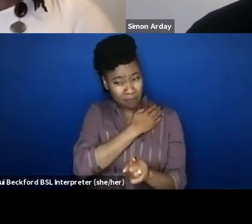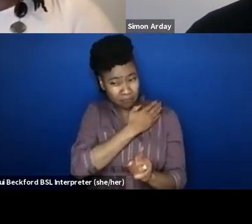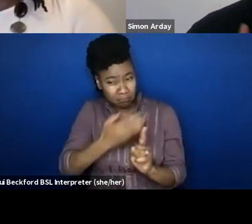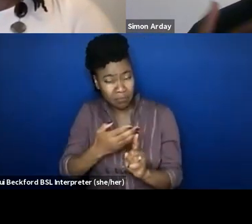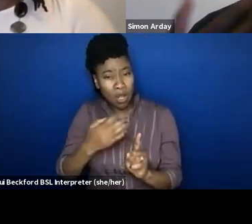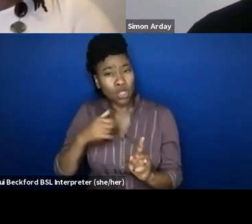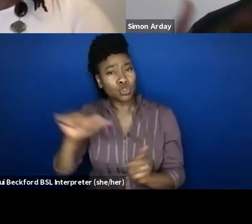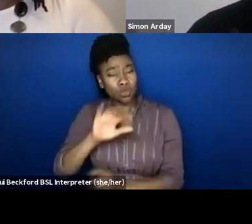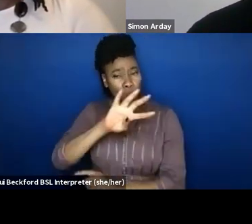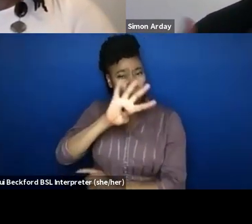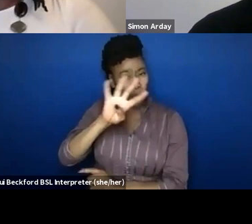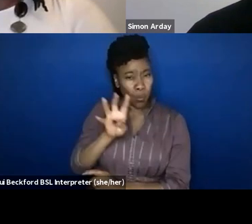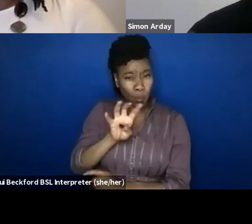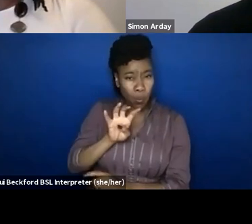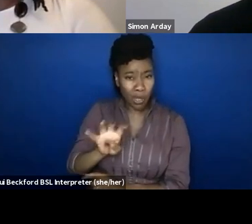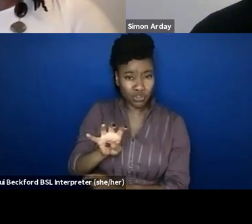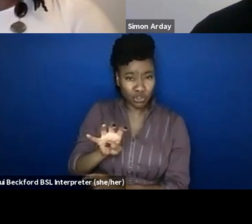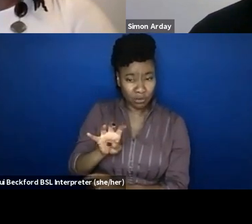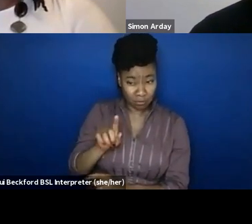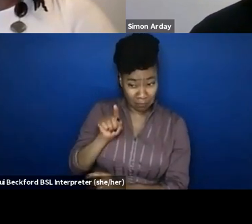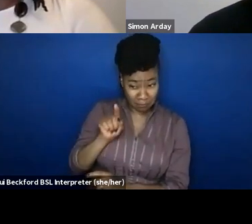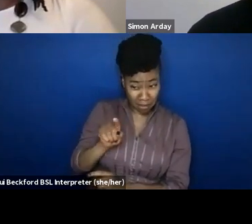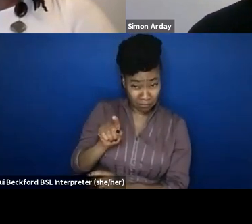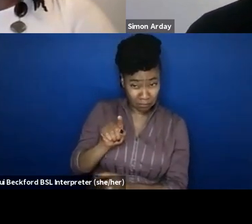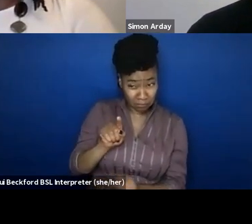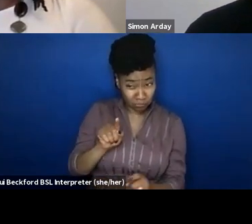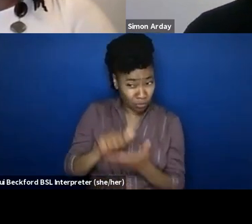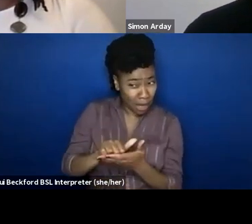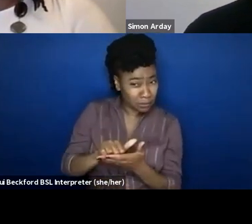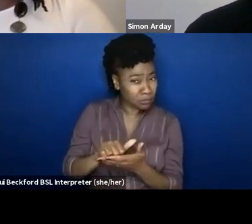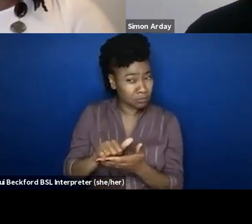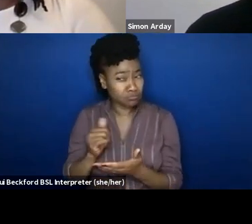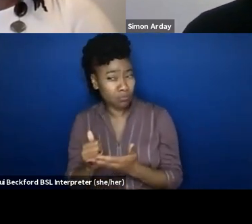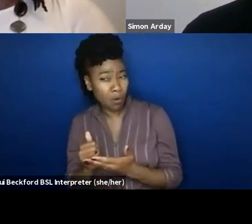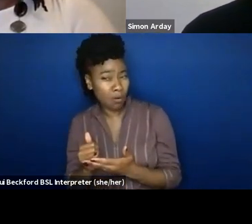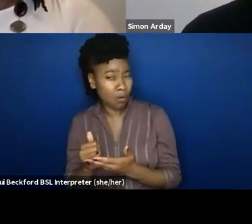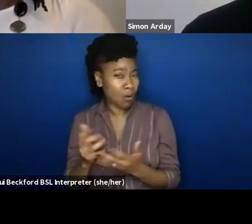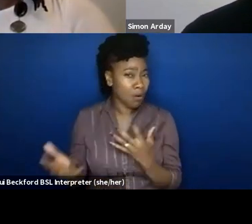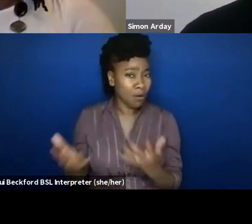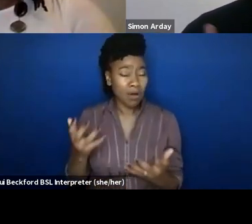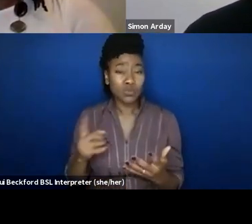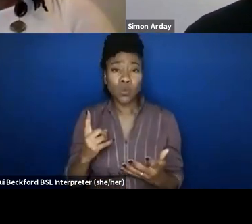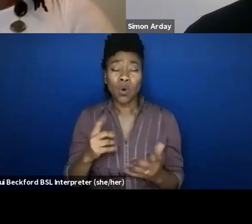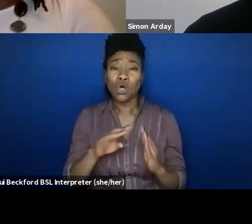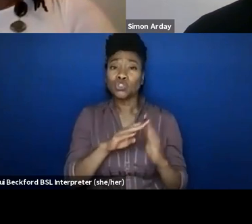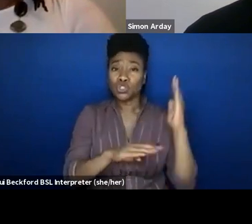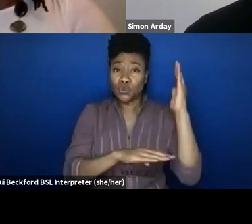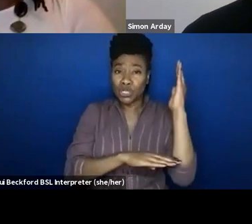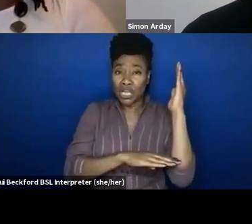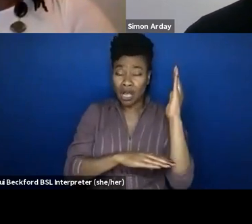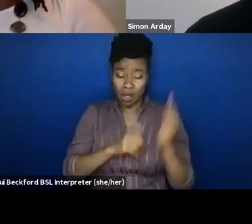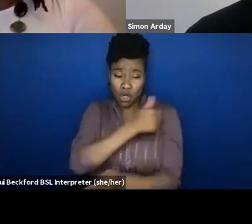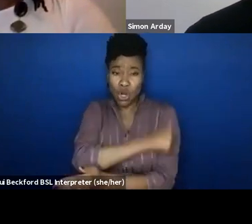the kind of maybe the inability sometimes or kind of the constriction that comes with being a junior nurse and not being able to kind